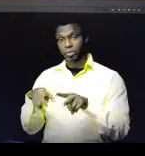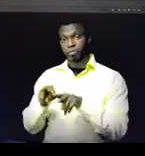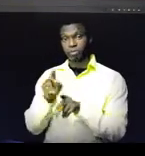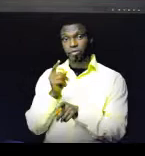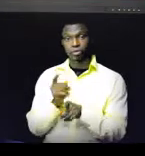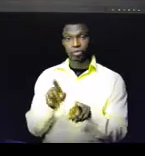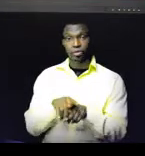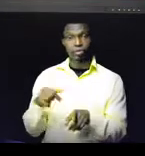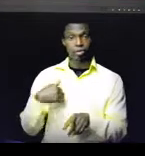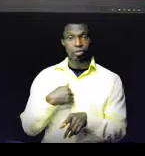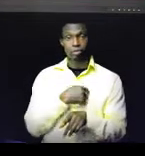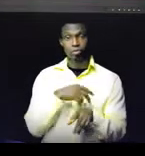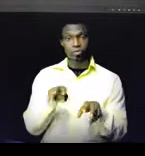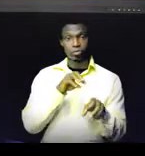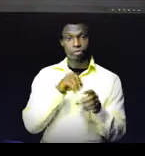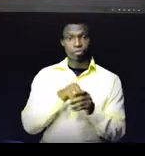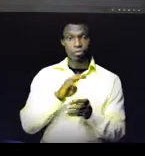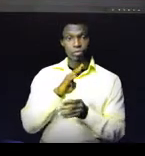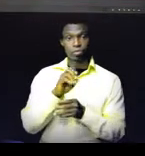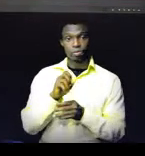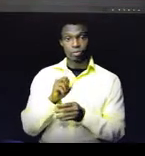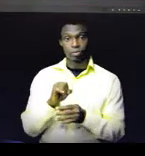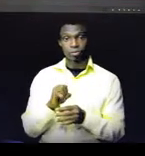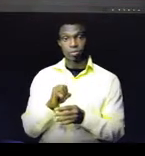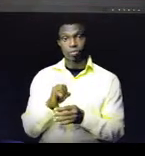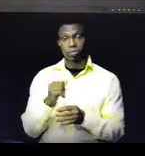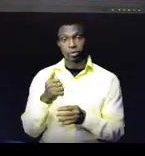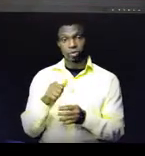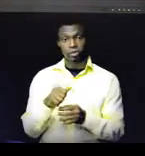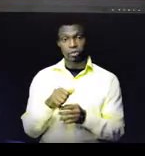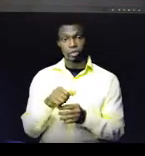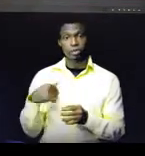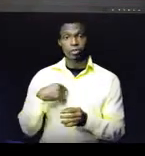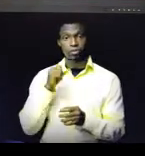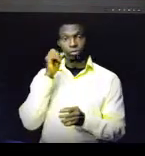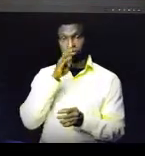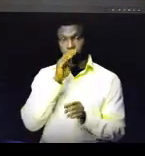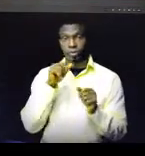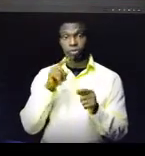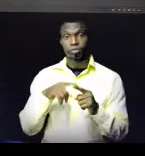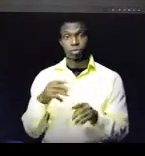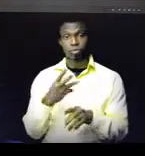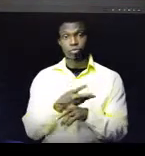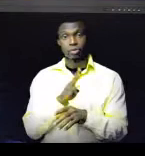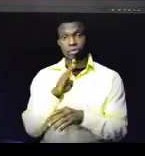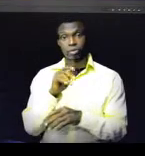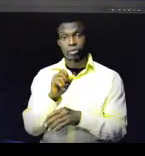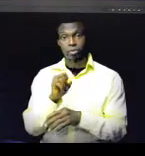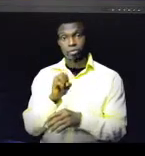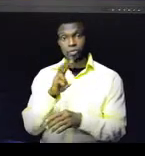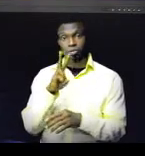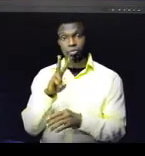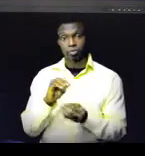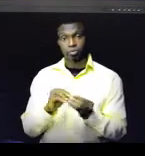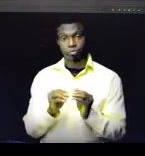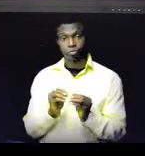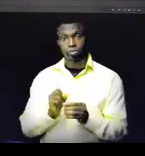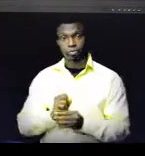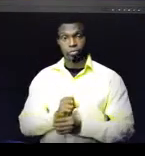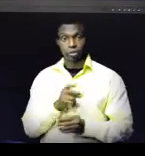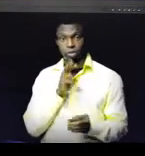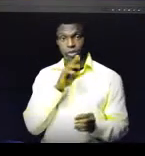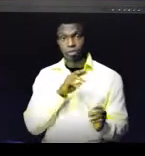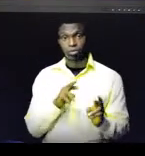in base 10 subtraction. And finally, we should be able to multiply base 2